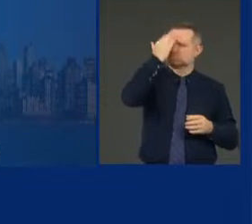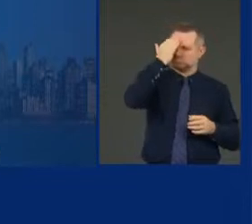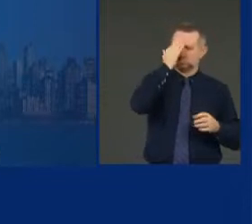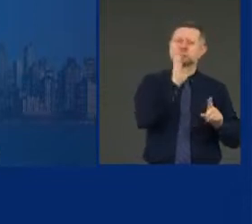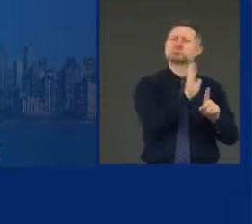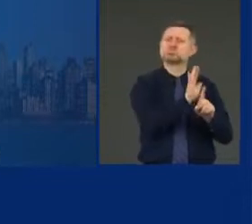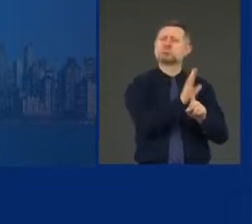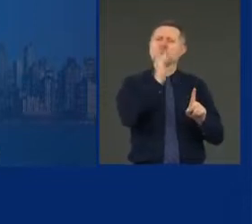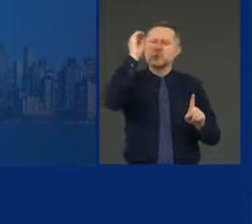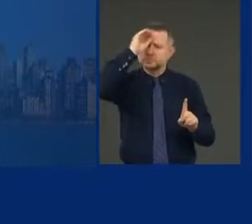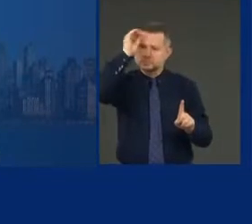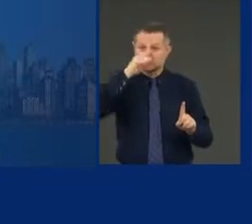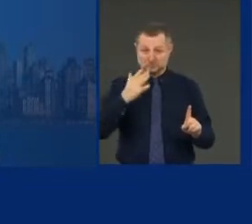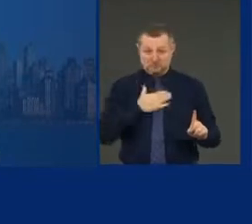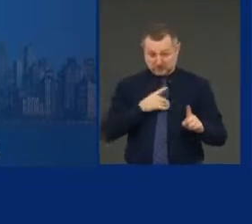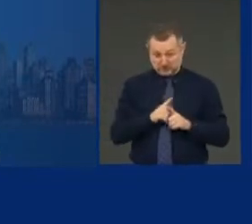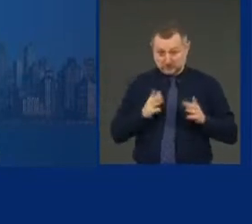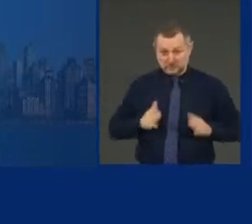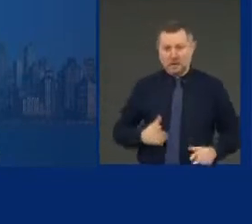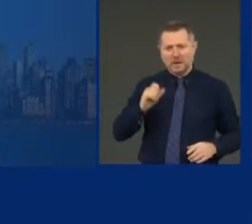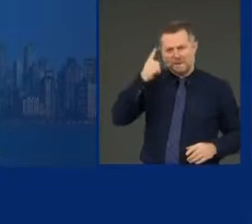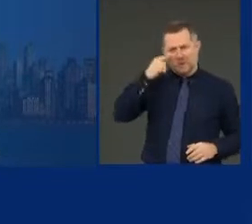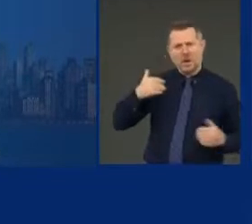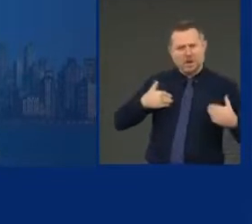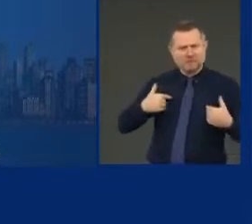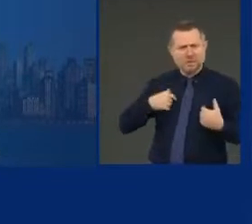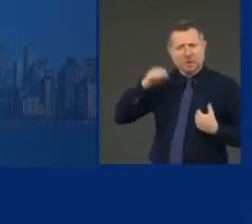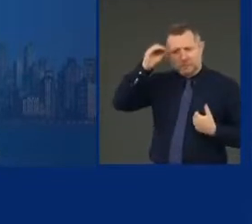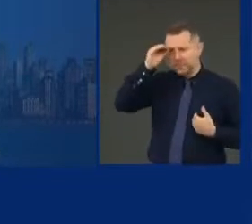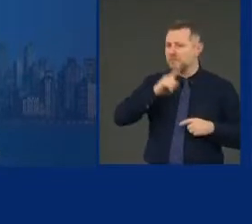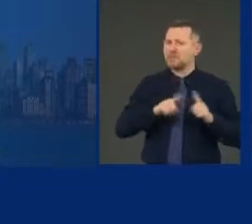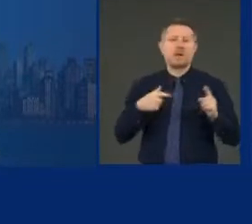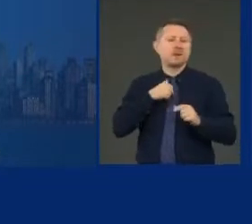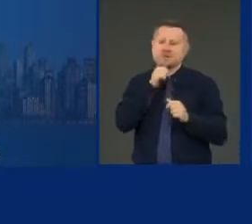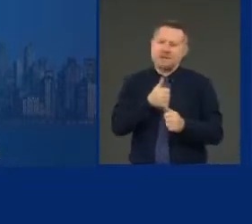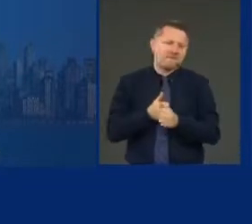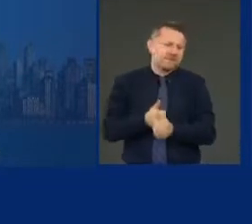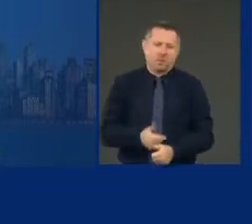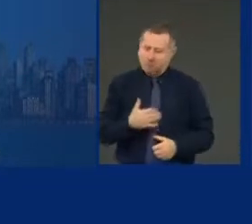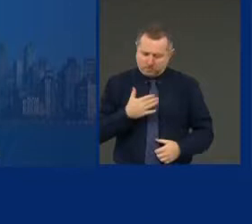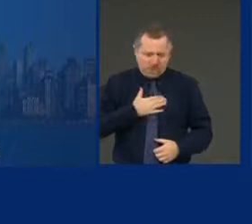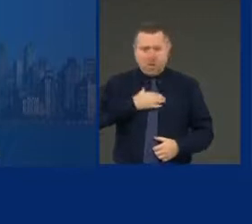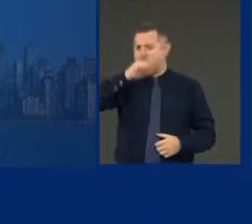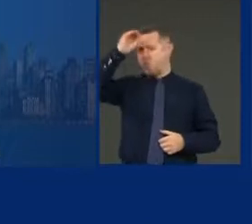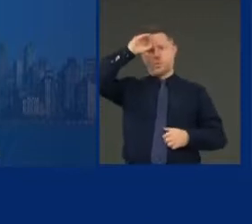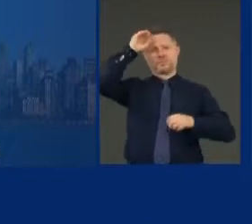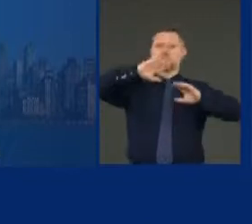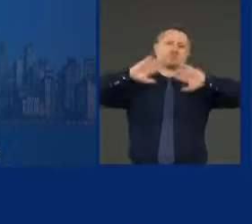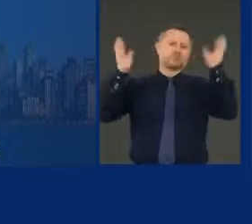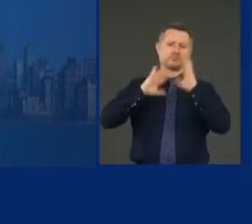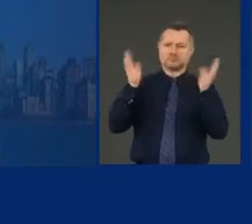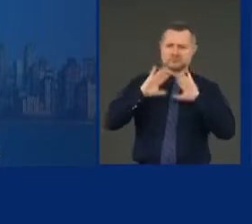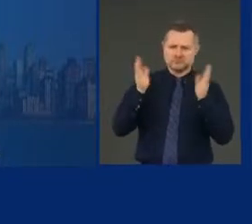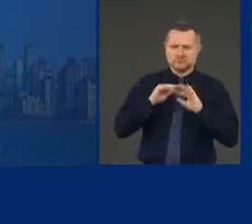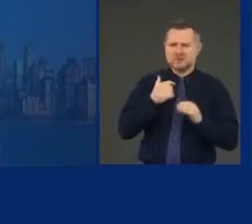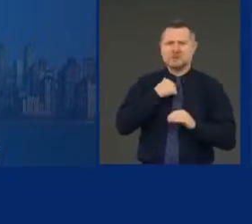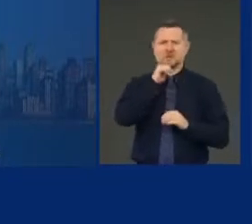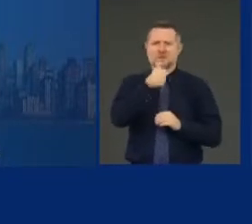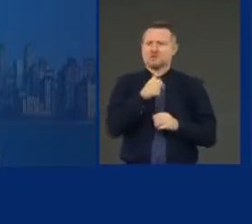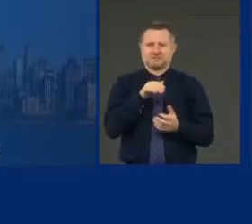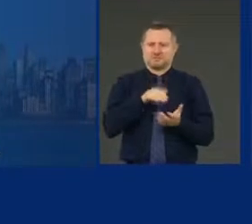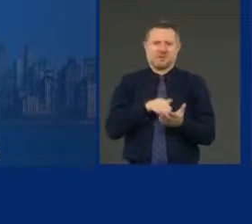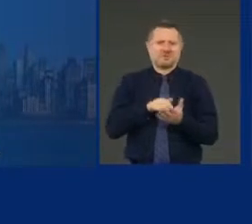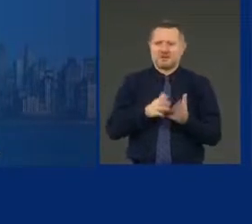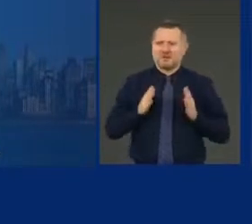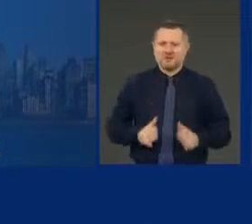what? I'm not acting on my opinion. I'm not a public health official. I'm not a doctor. Know